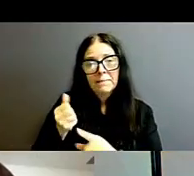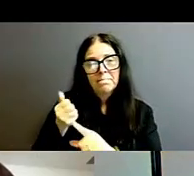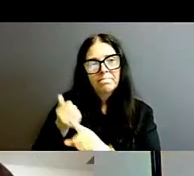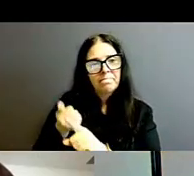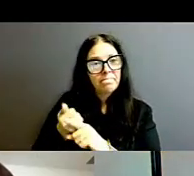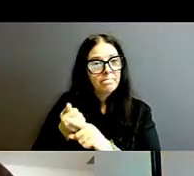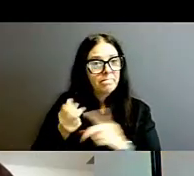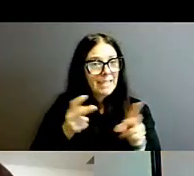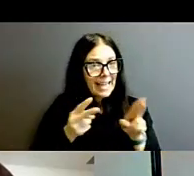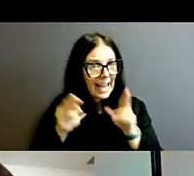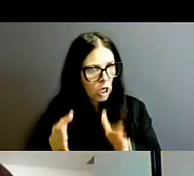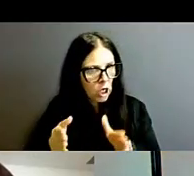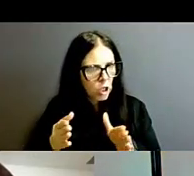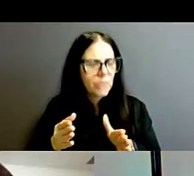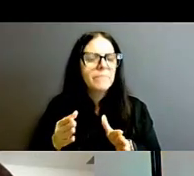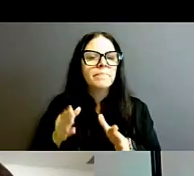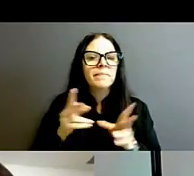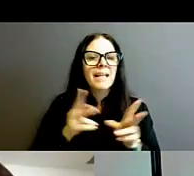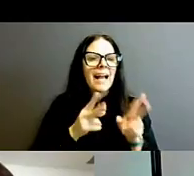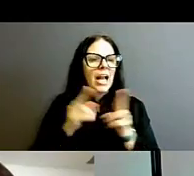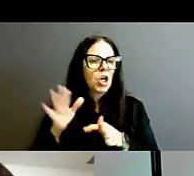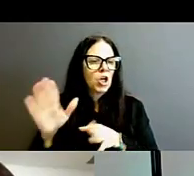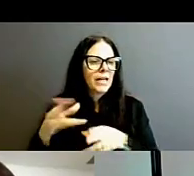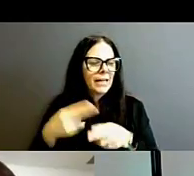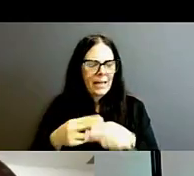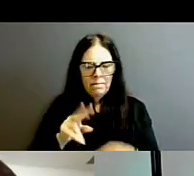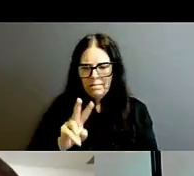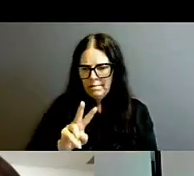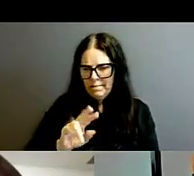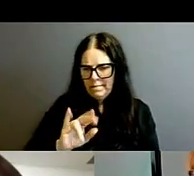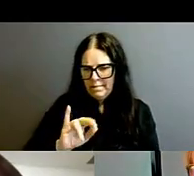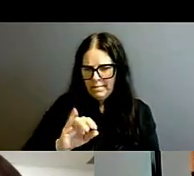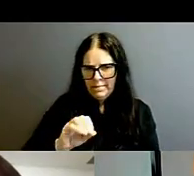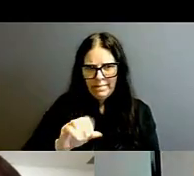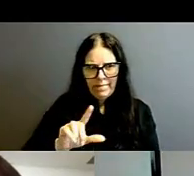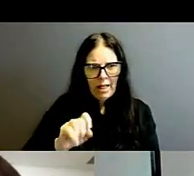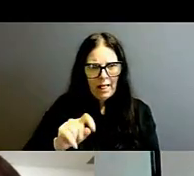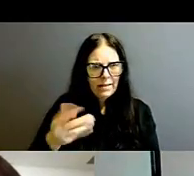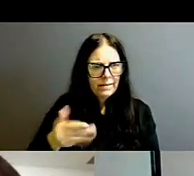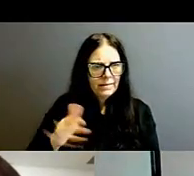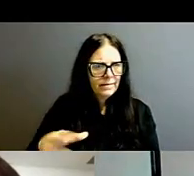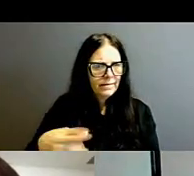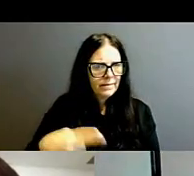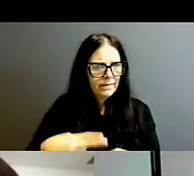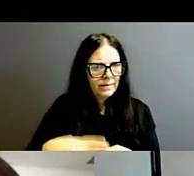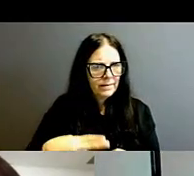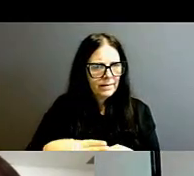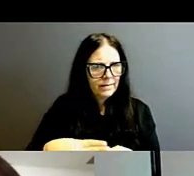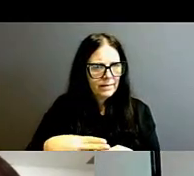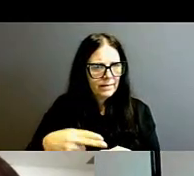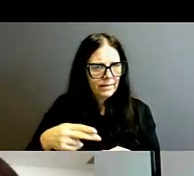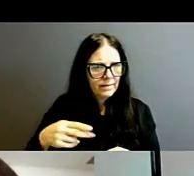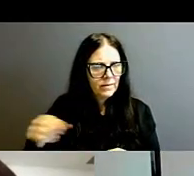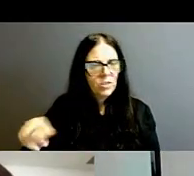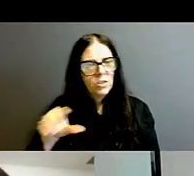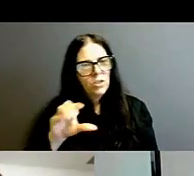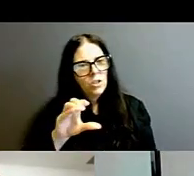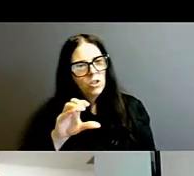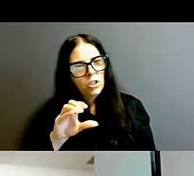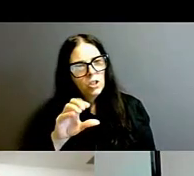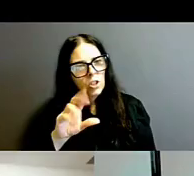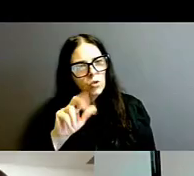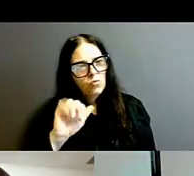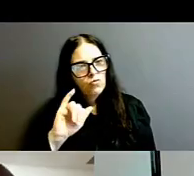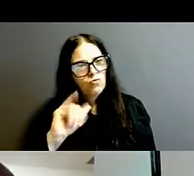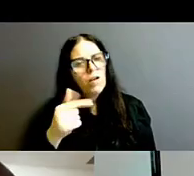editor, Violet. What was his last Craig, name, Amber? Craig Innes. Okay.